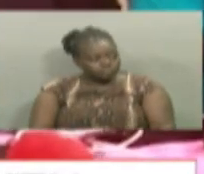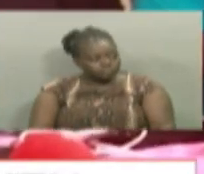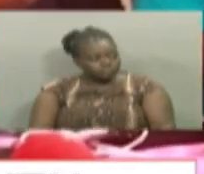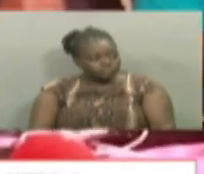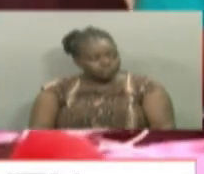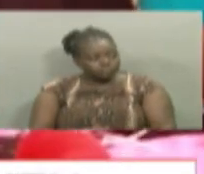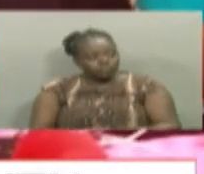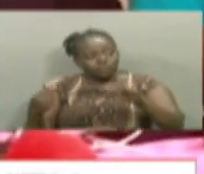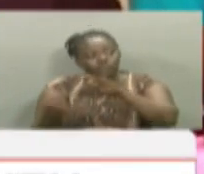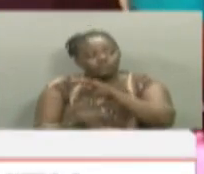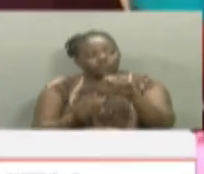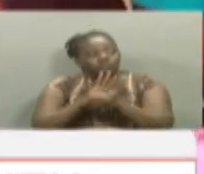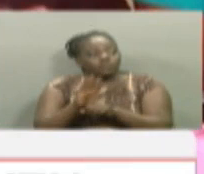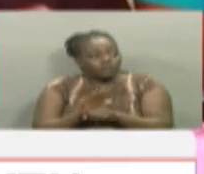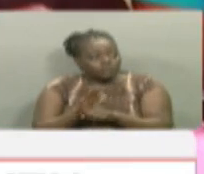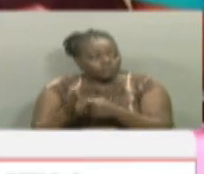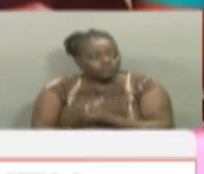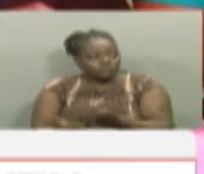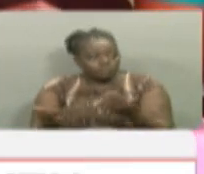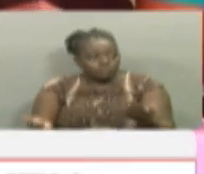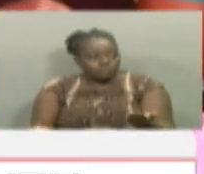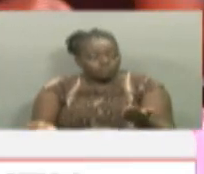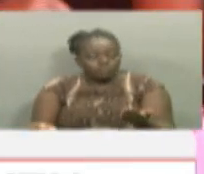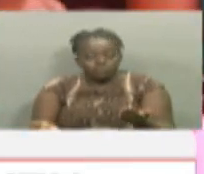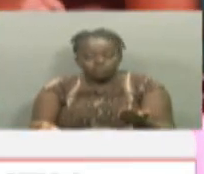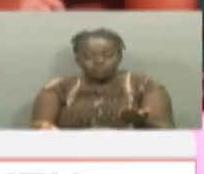in the case of Kasese, we had to evade arrest.